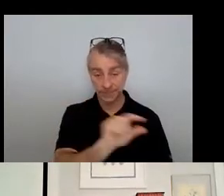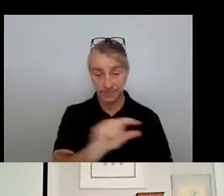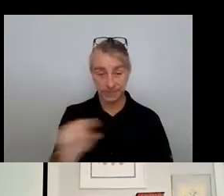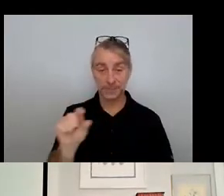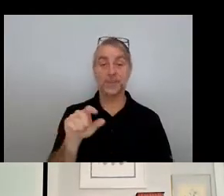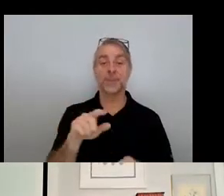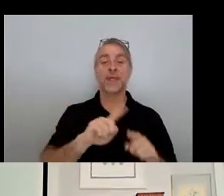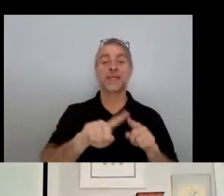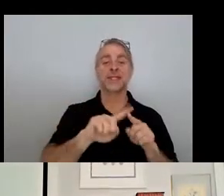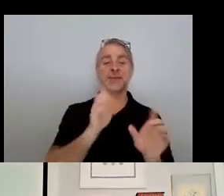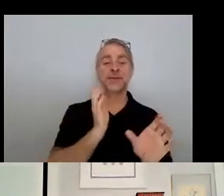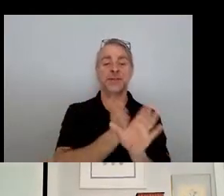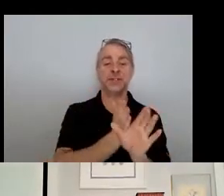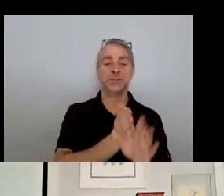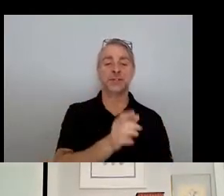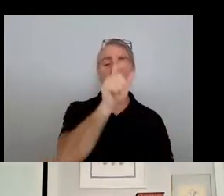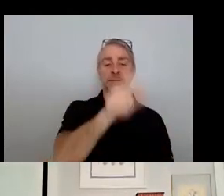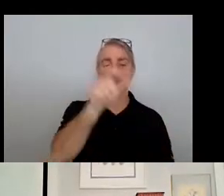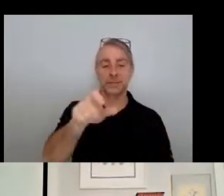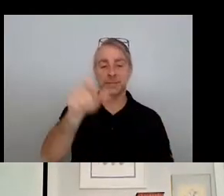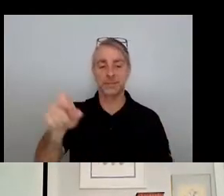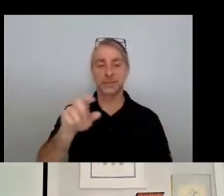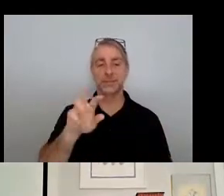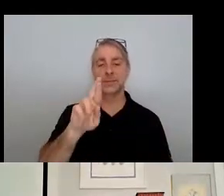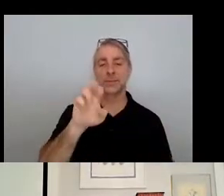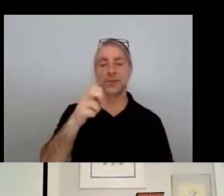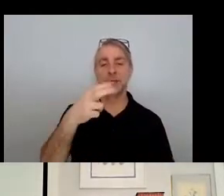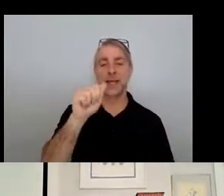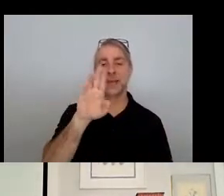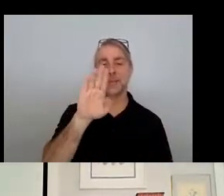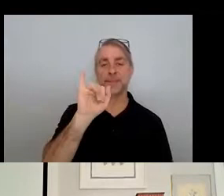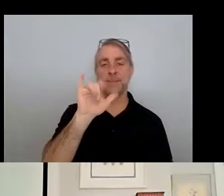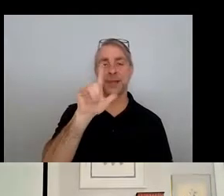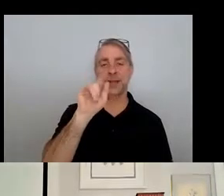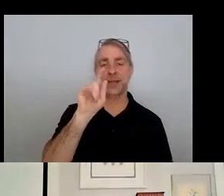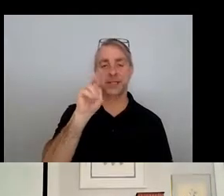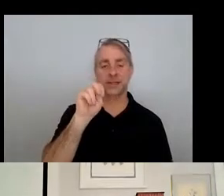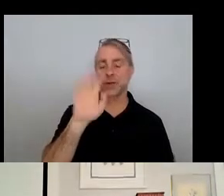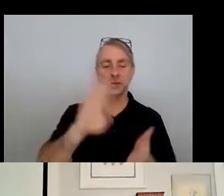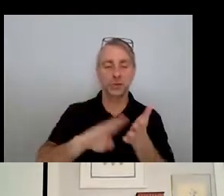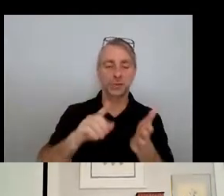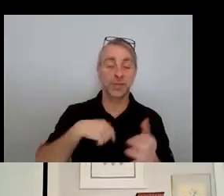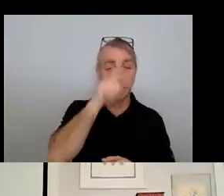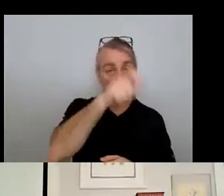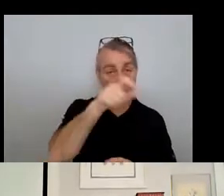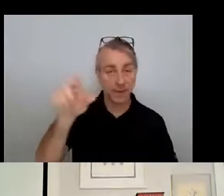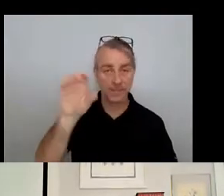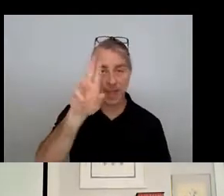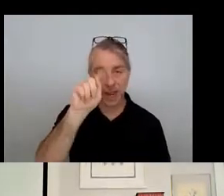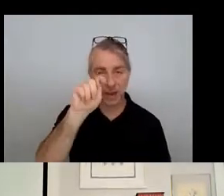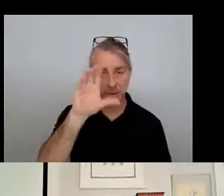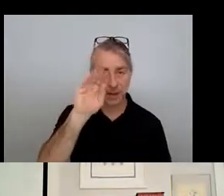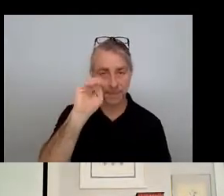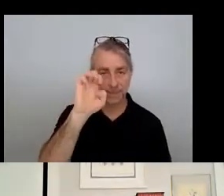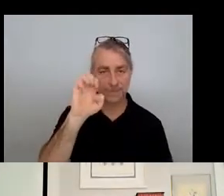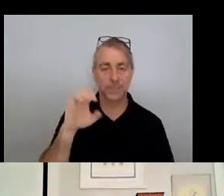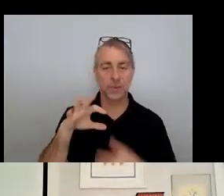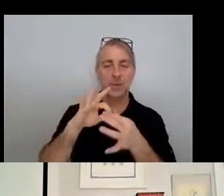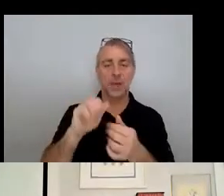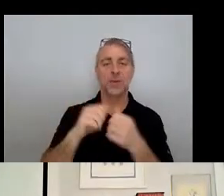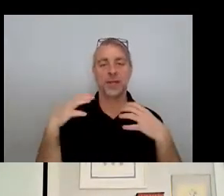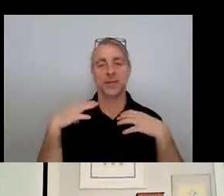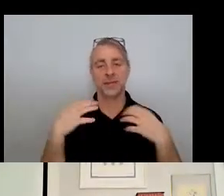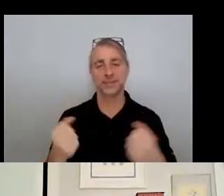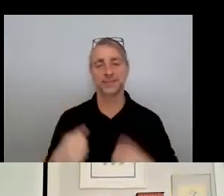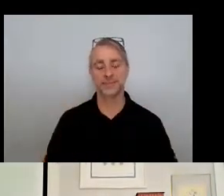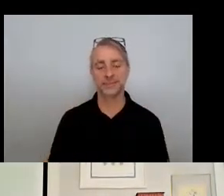promotion, prevention, and rehabilitation. And the columns are outcomes, also related to health. And you can